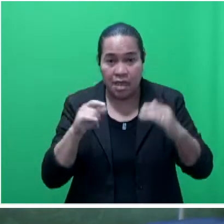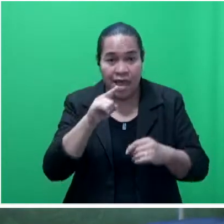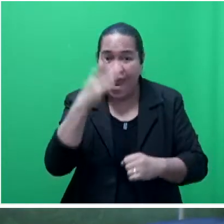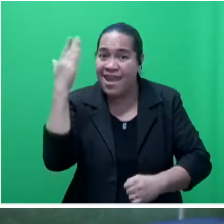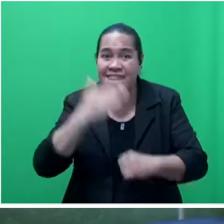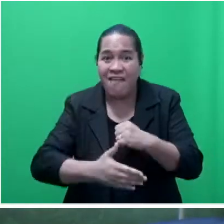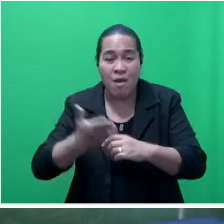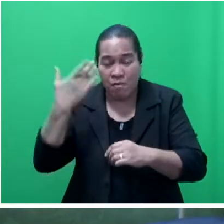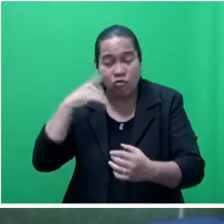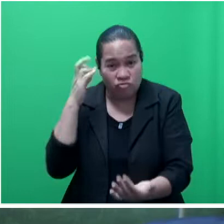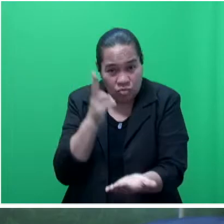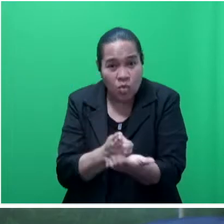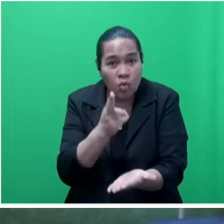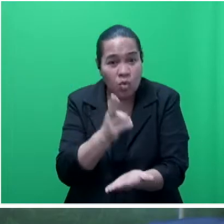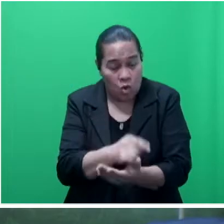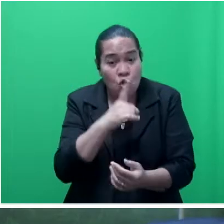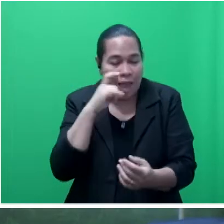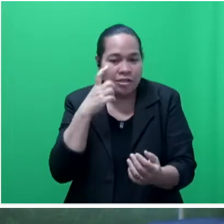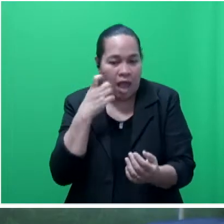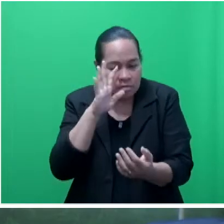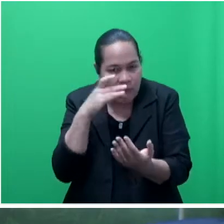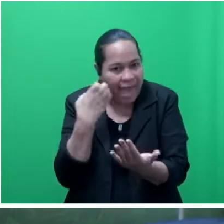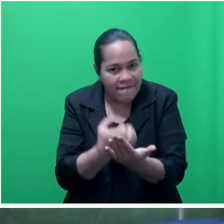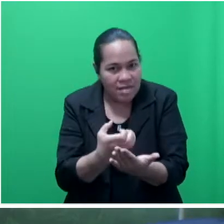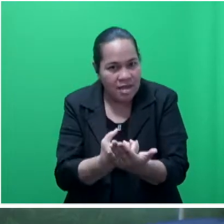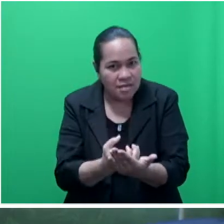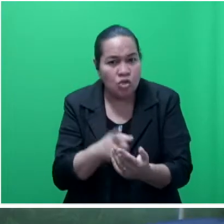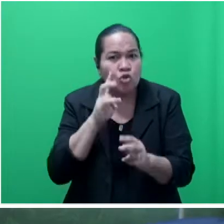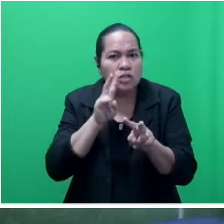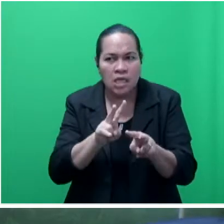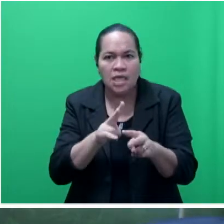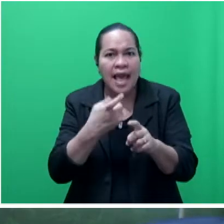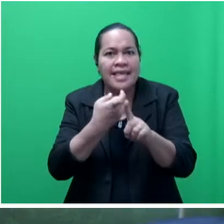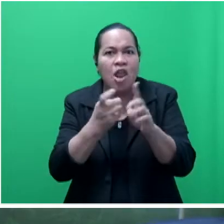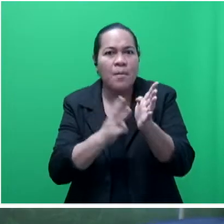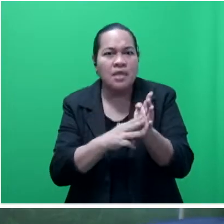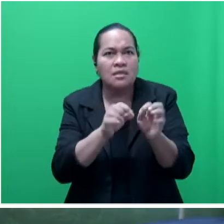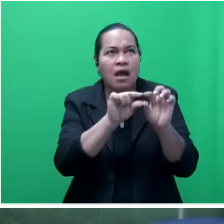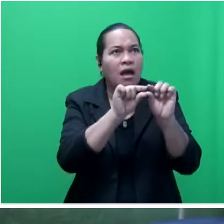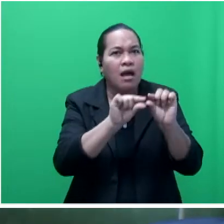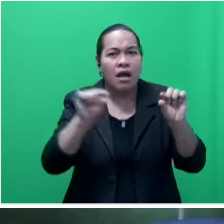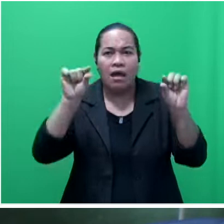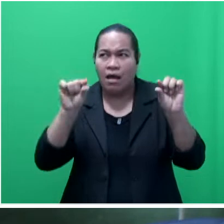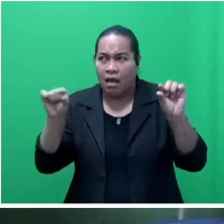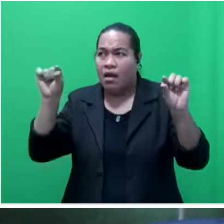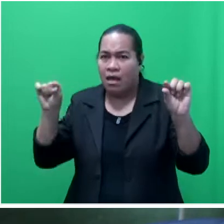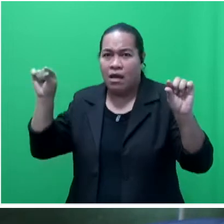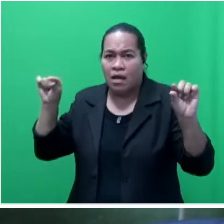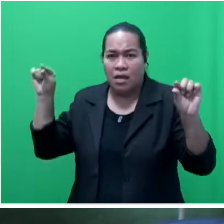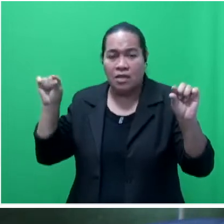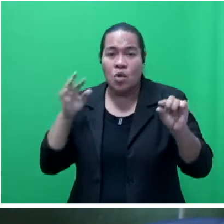and it's a fact, you can actually verify this, if you look at the kilometers of cables, electrical cables that have been laid